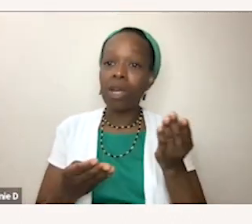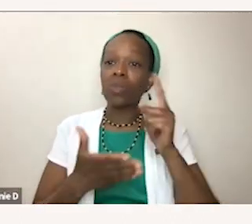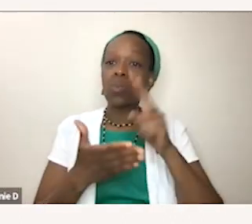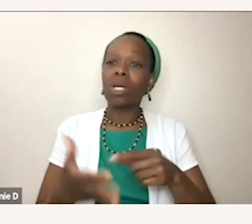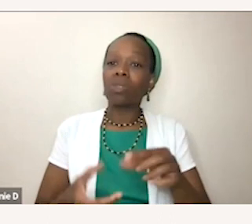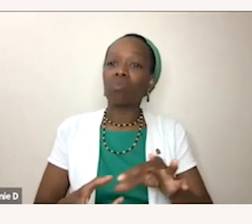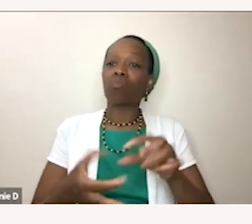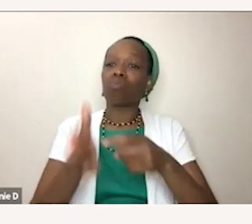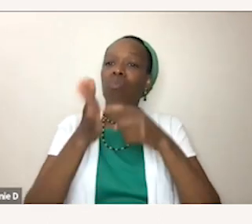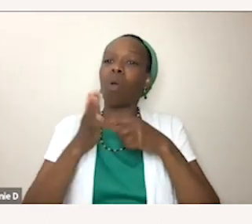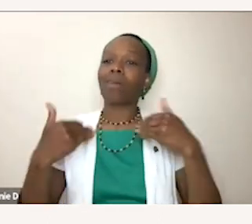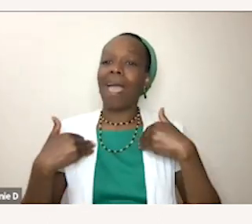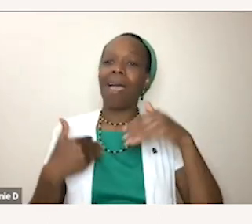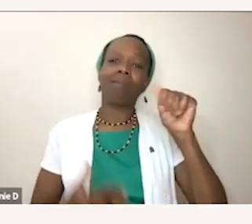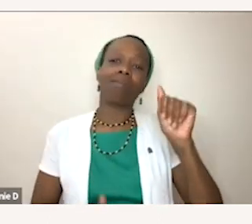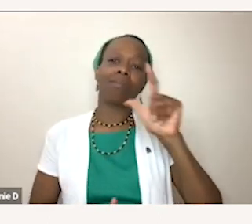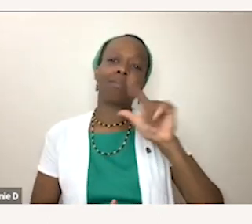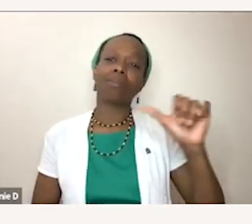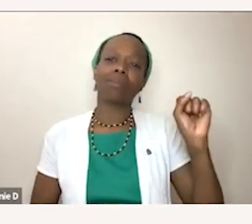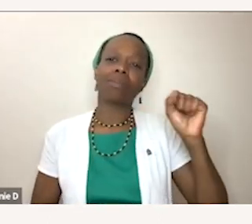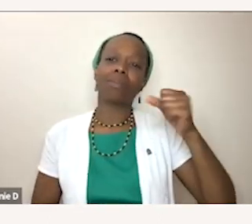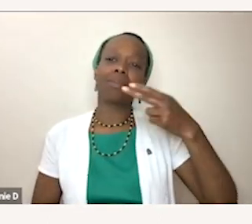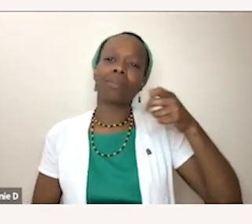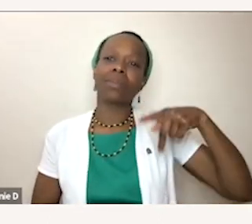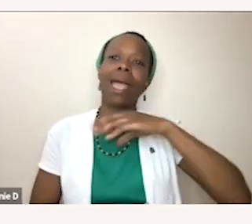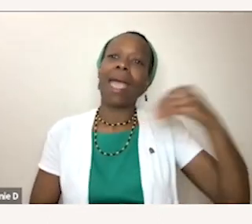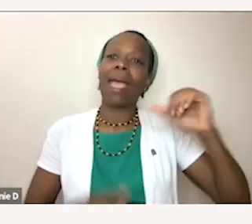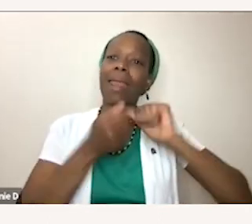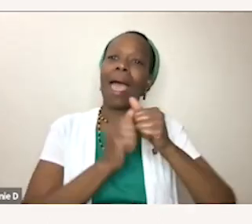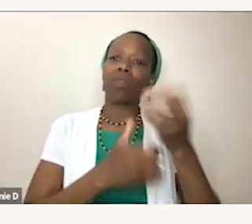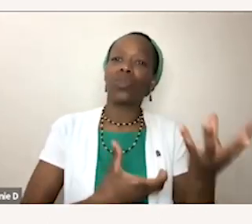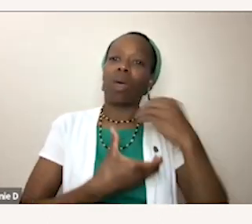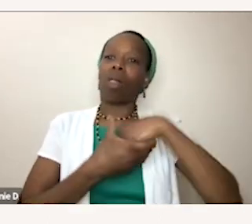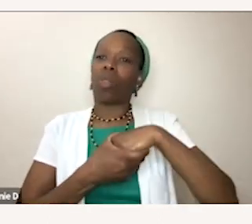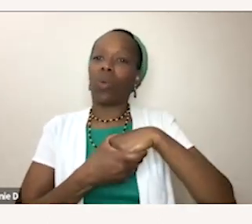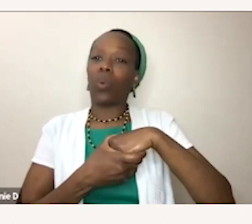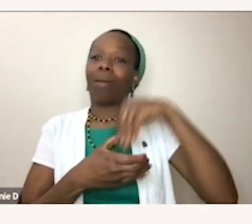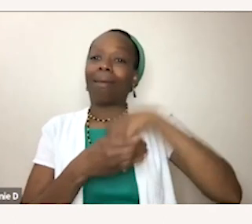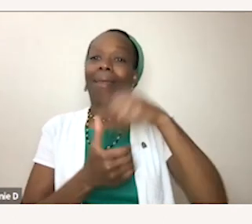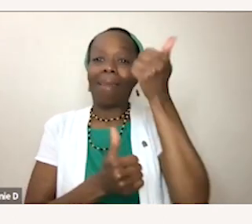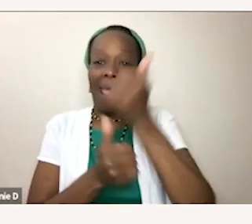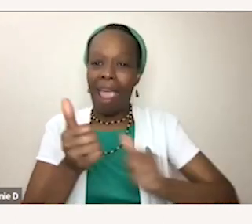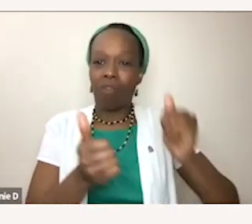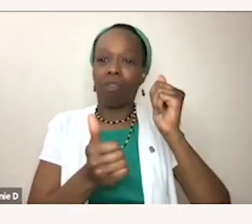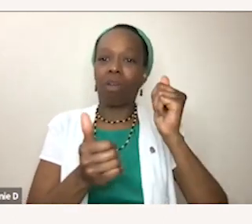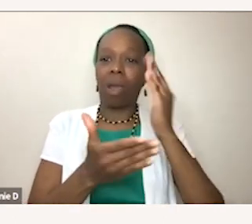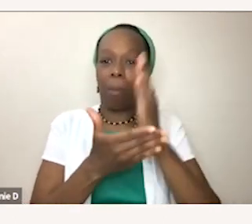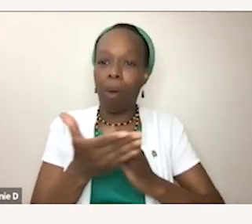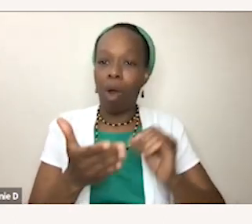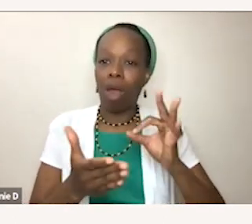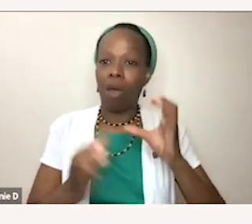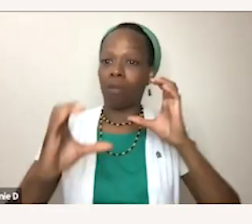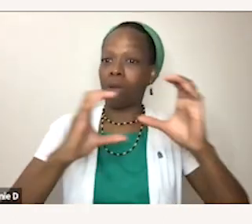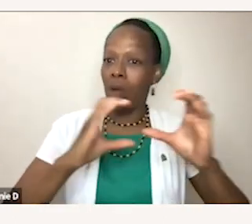and embedding concepts of this into every element of conversation, of friendships, of